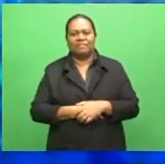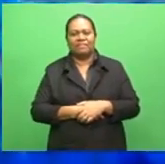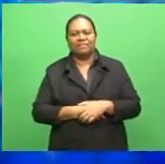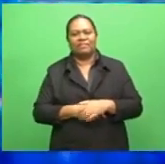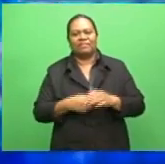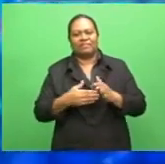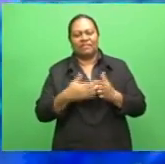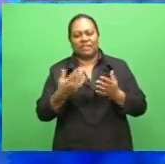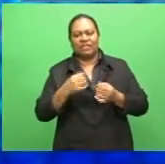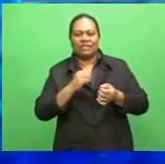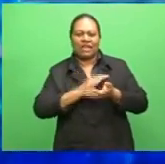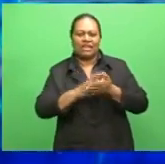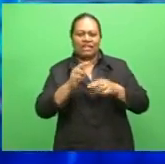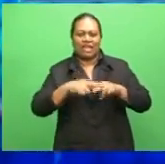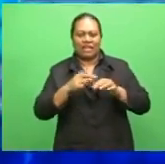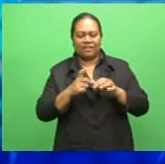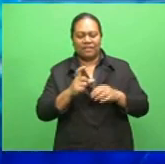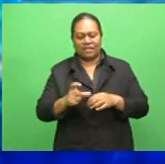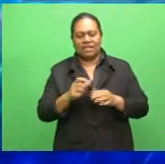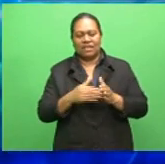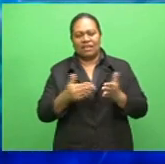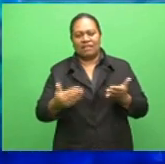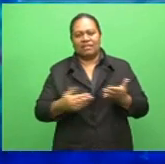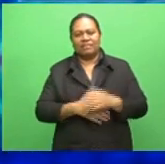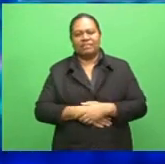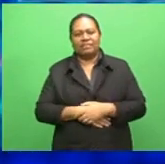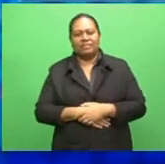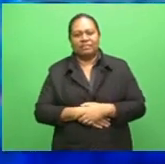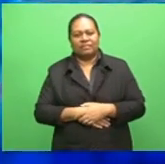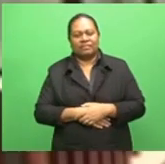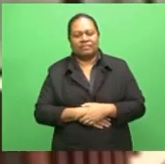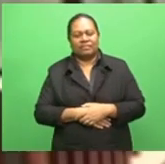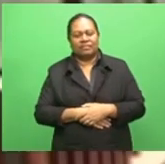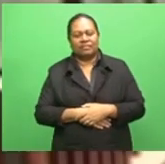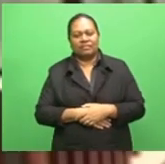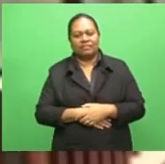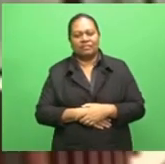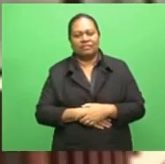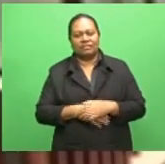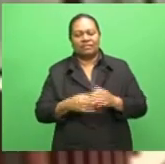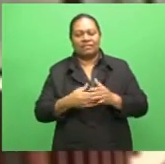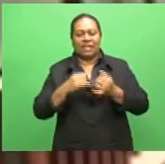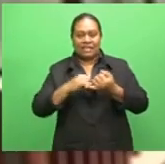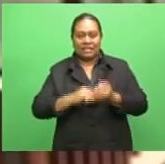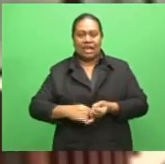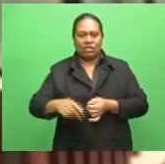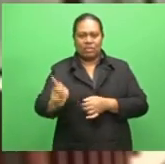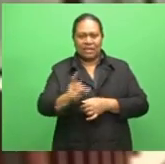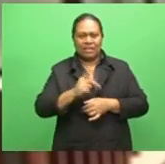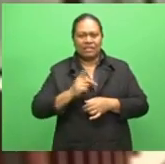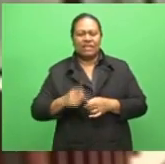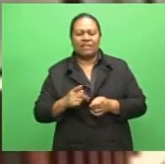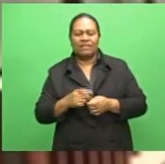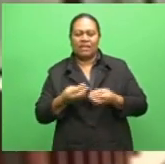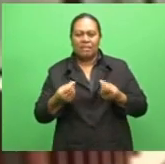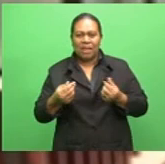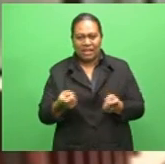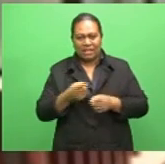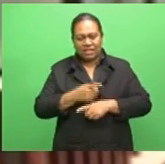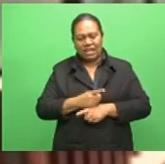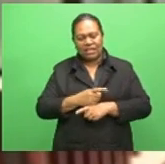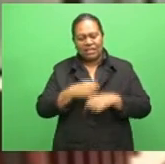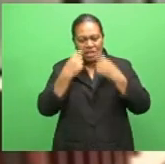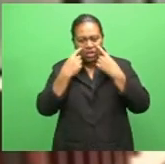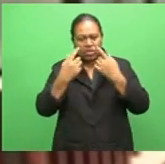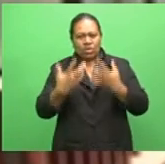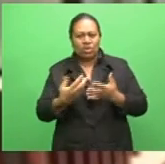Sharon from HFC Bank joins us now with the latest in the money markets. On the South Pacific Stock Exchange last week, 10 listed